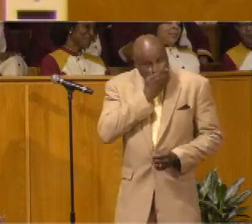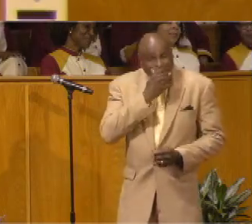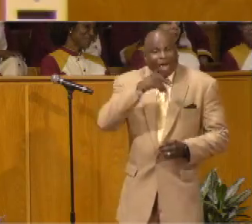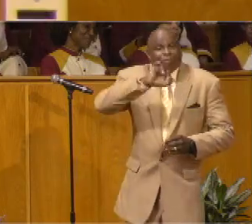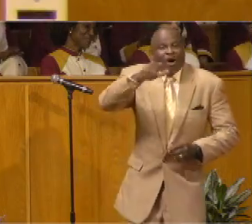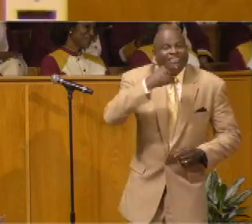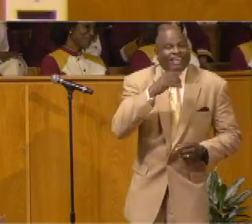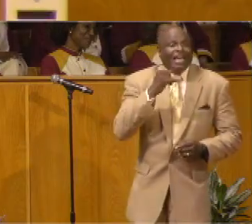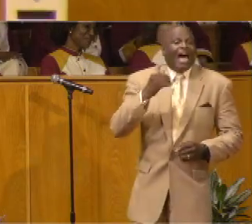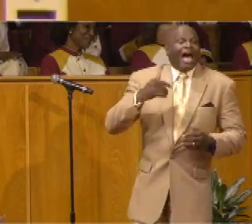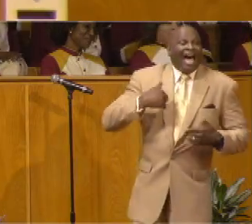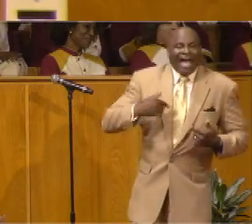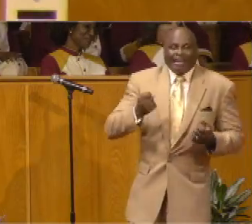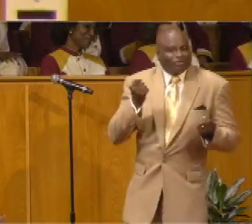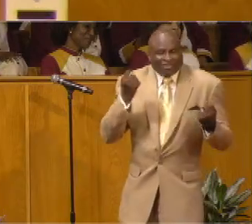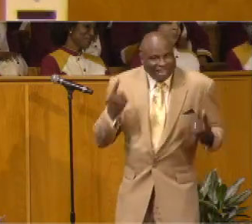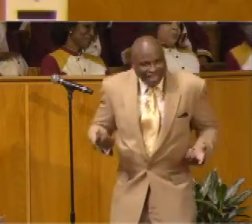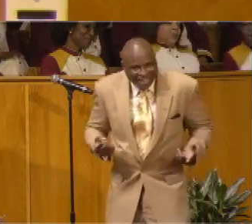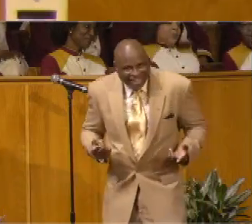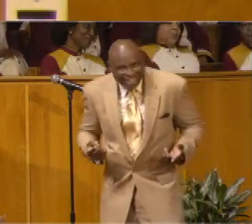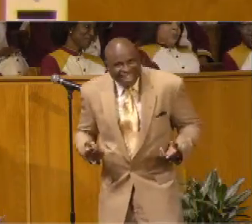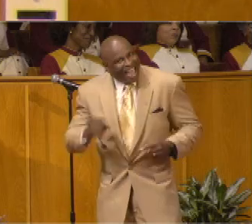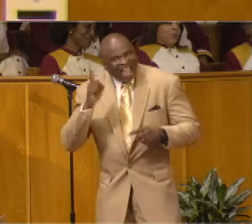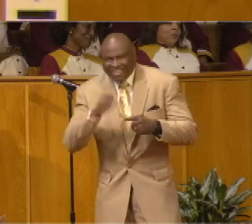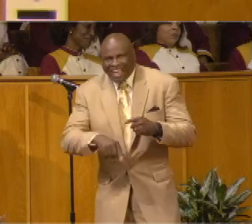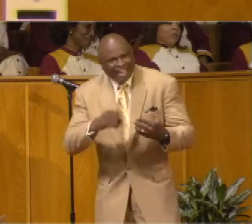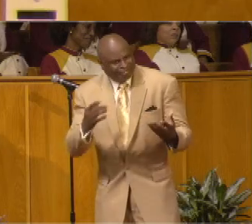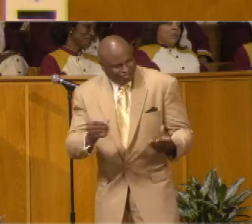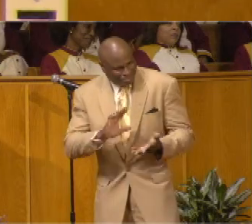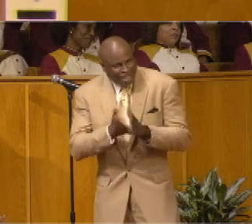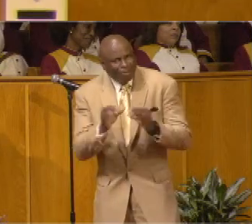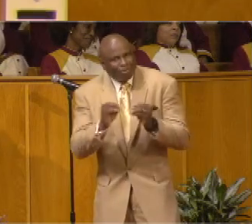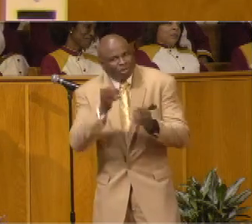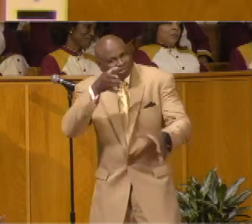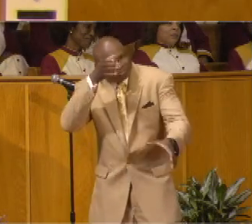Paul says, if I don't understand, I can't be edified.